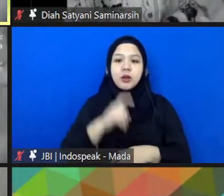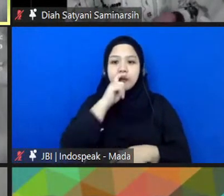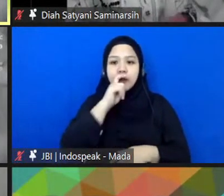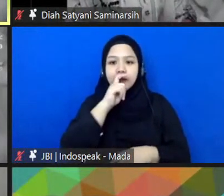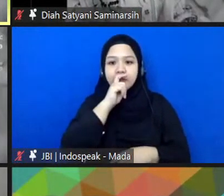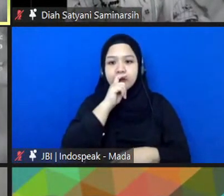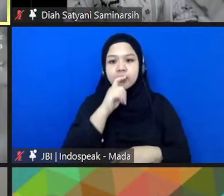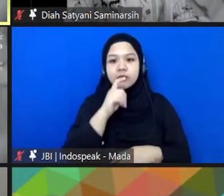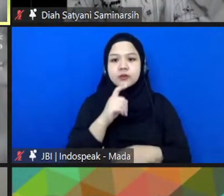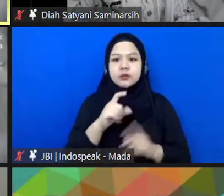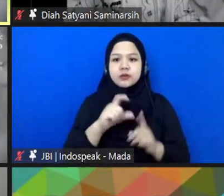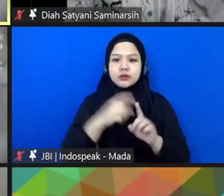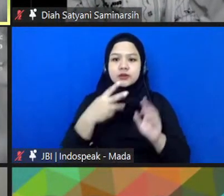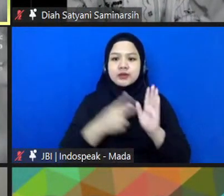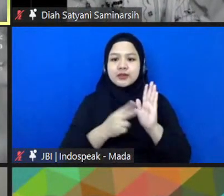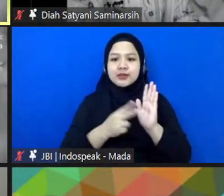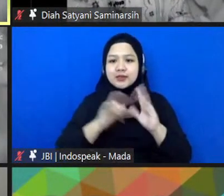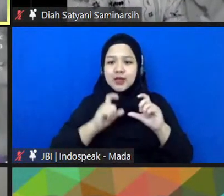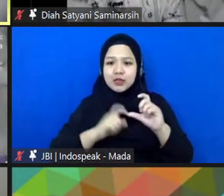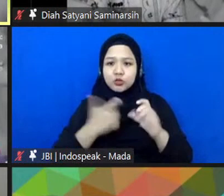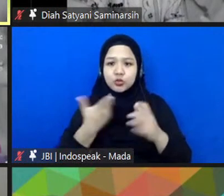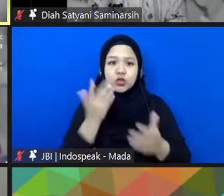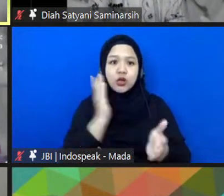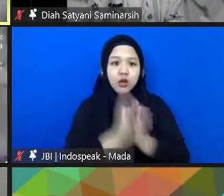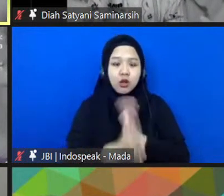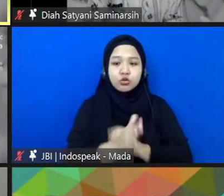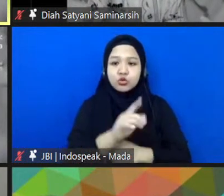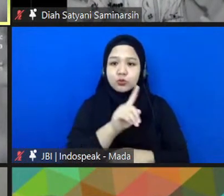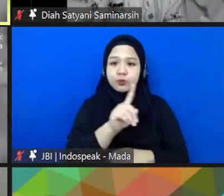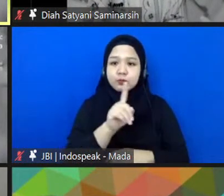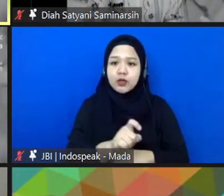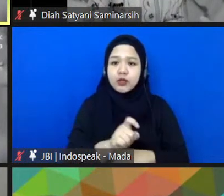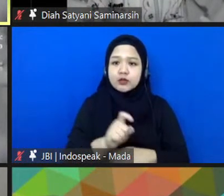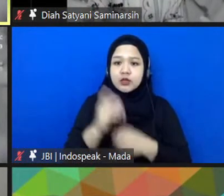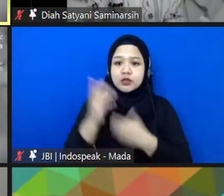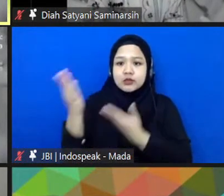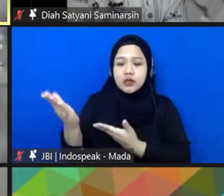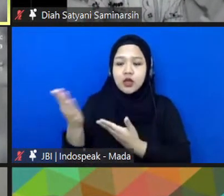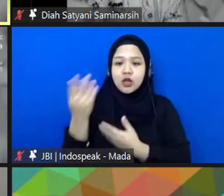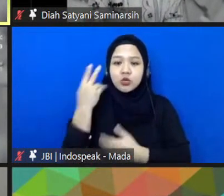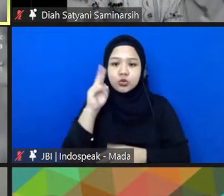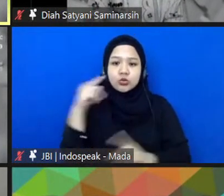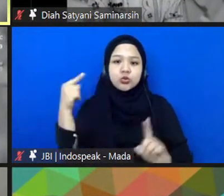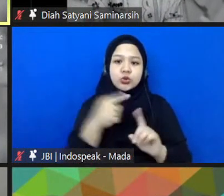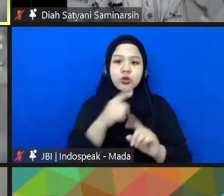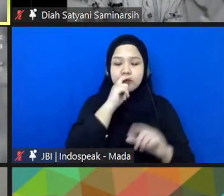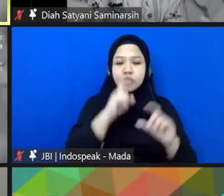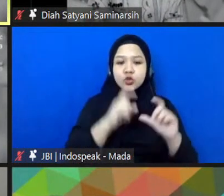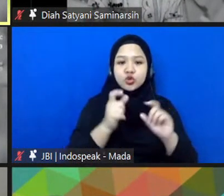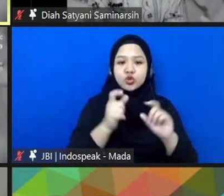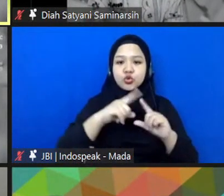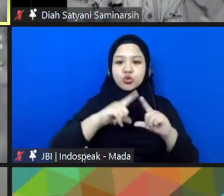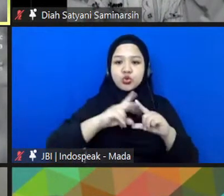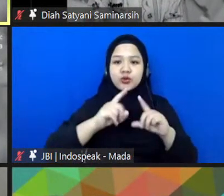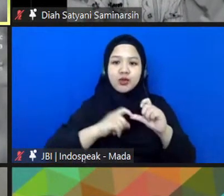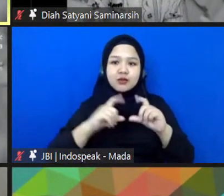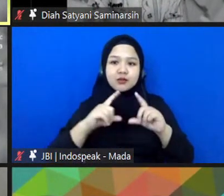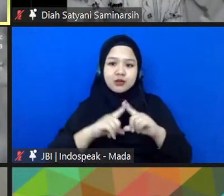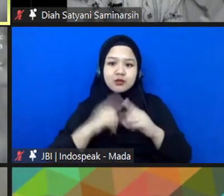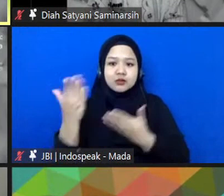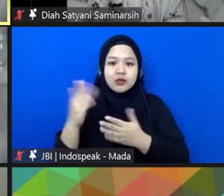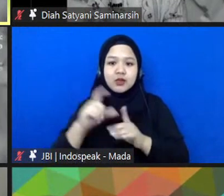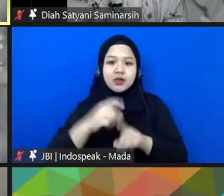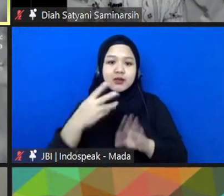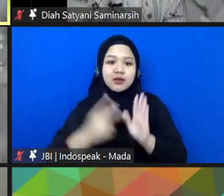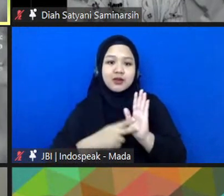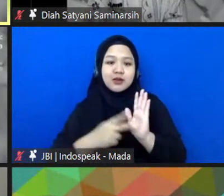O'Day. I think he would like to ask a question of Pak Sutarsa. So over to you, Dennis O'Day.